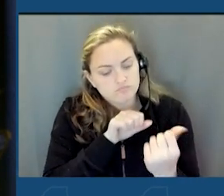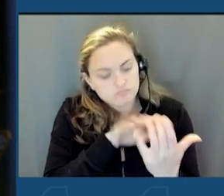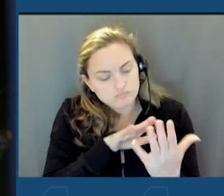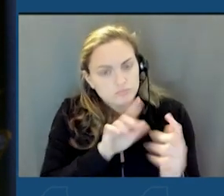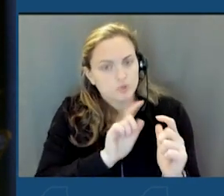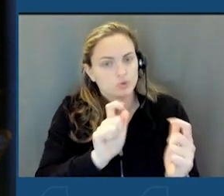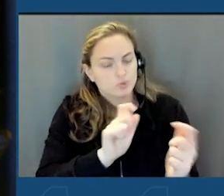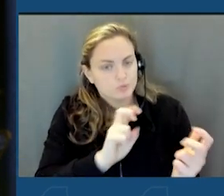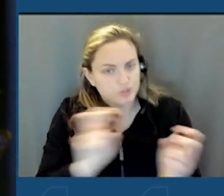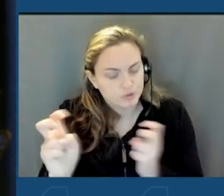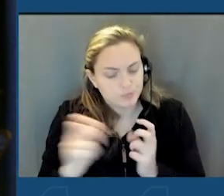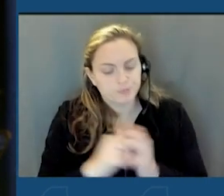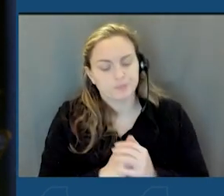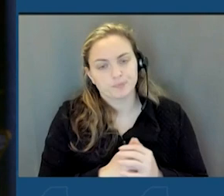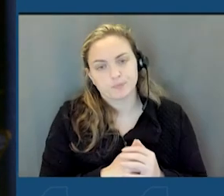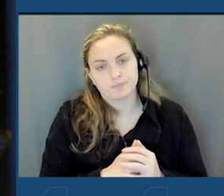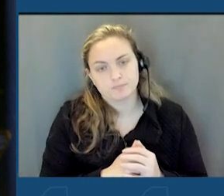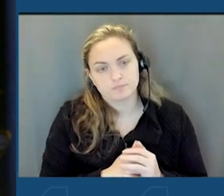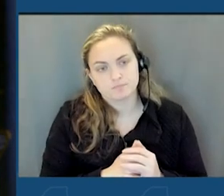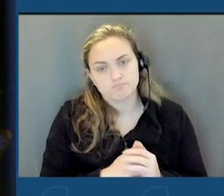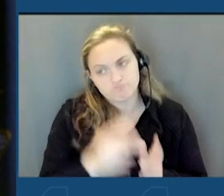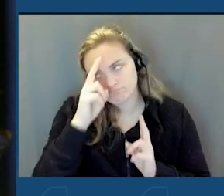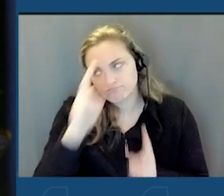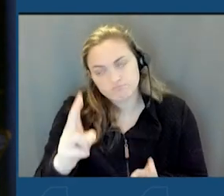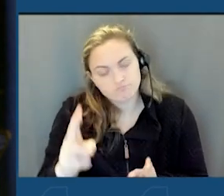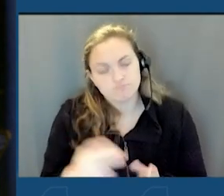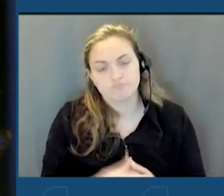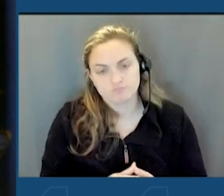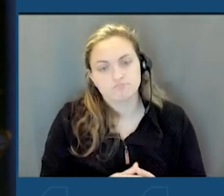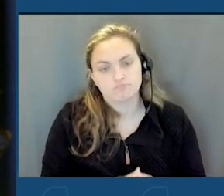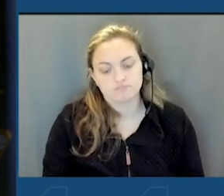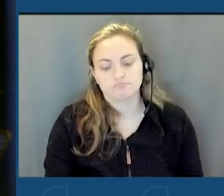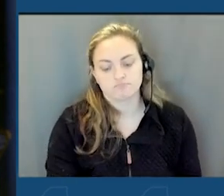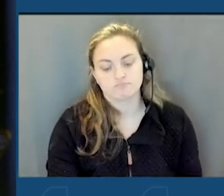issue. And I honor you for what you're doing right now for New York State.